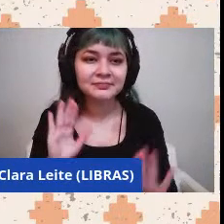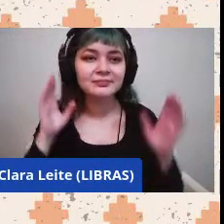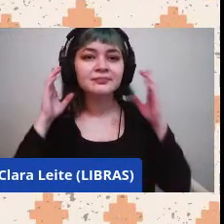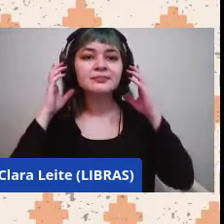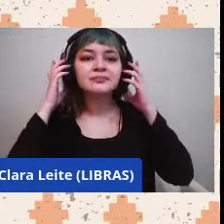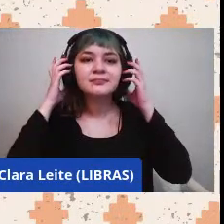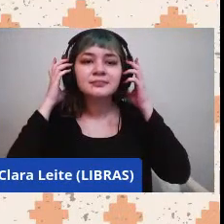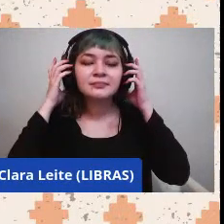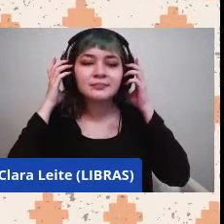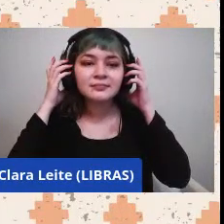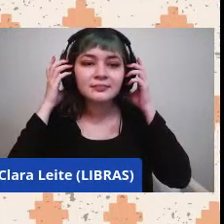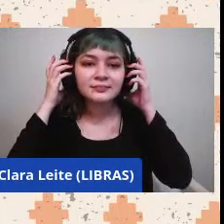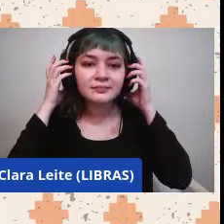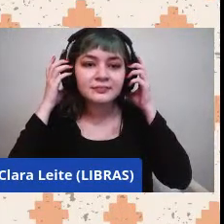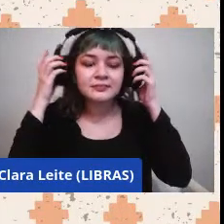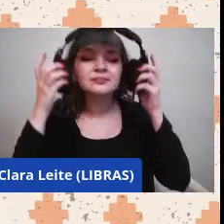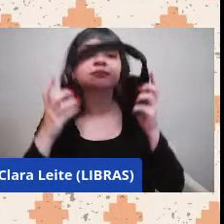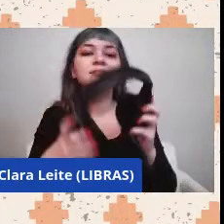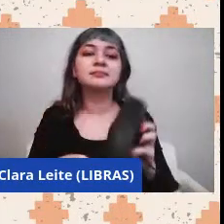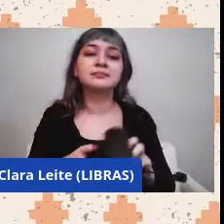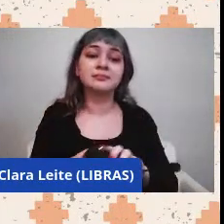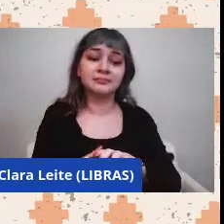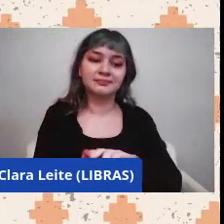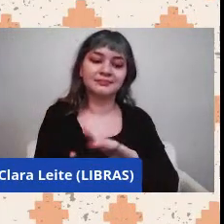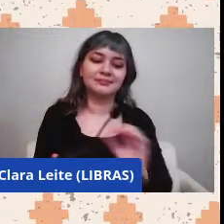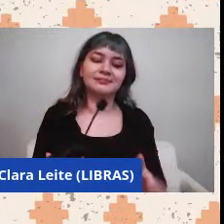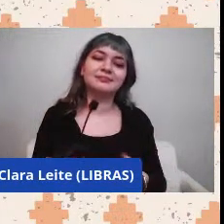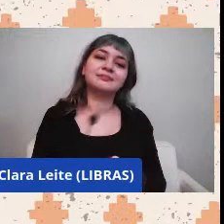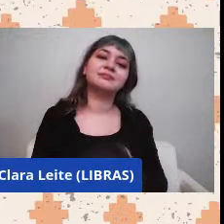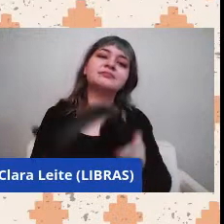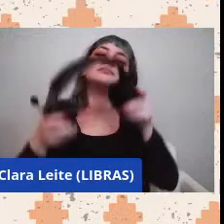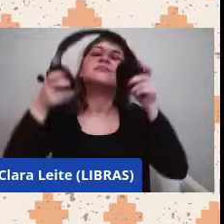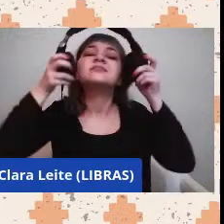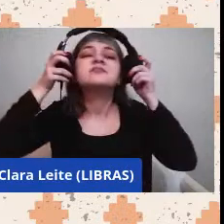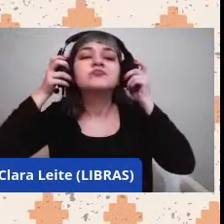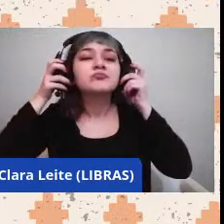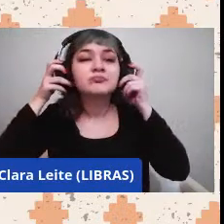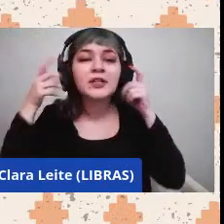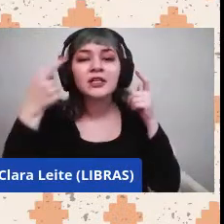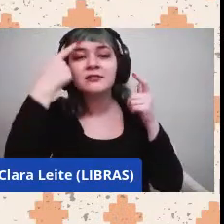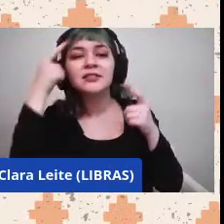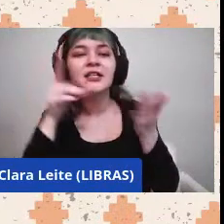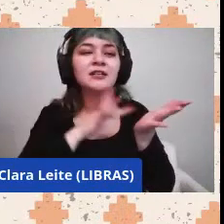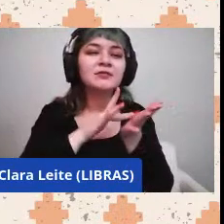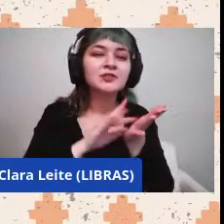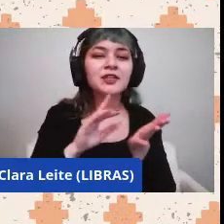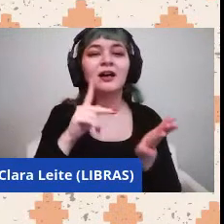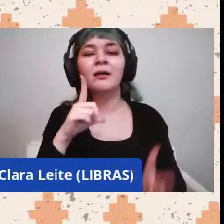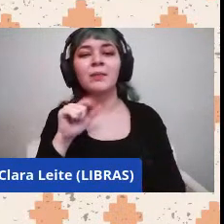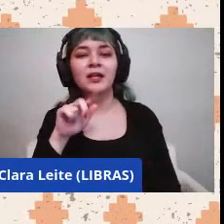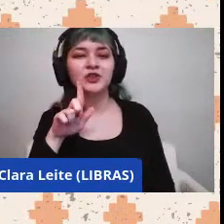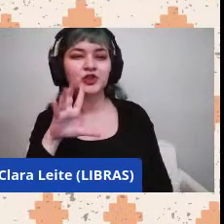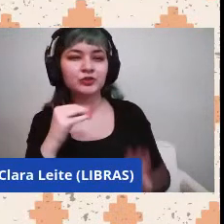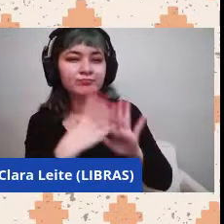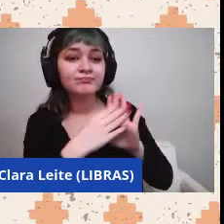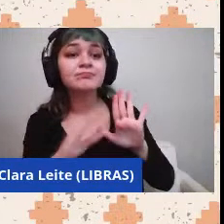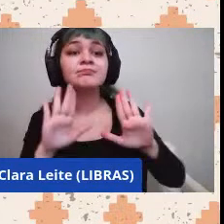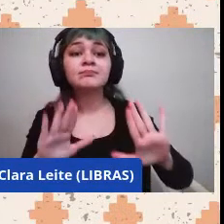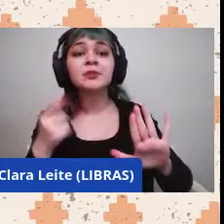R's: fabrication, falsification, and plagiarism. But first, for the regulation of